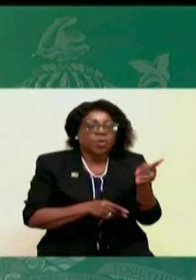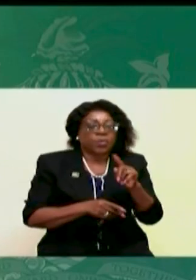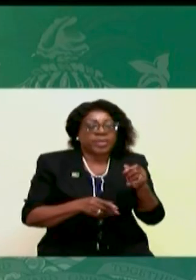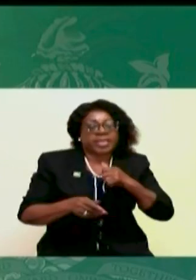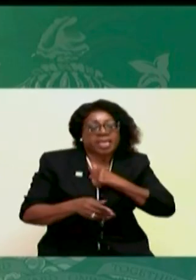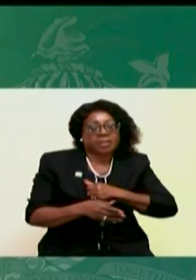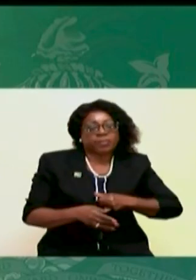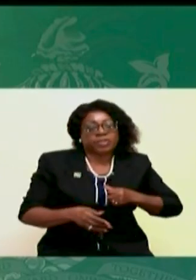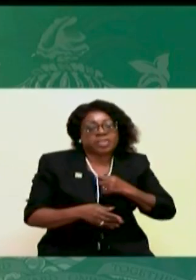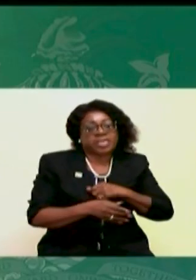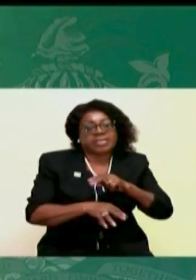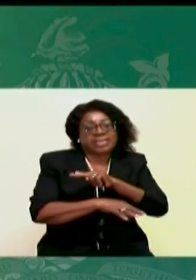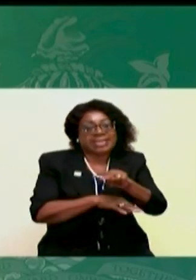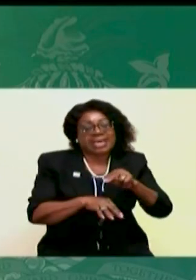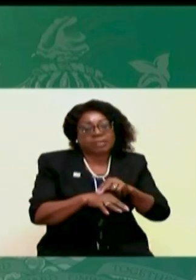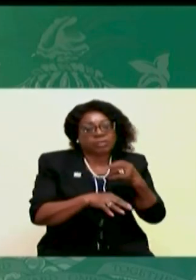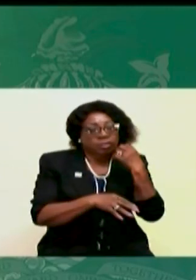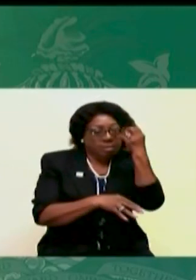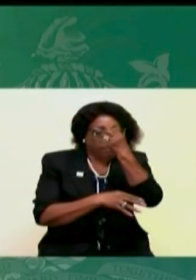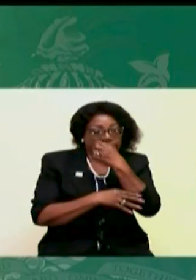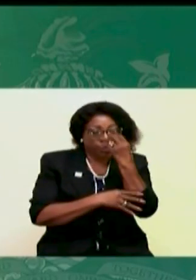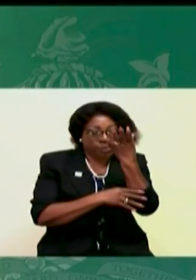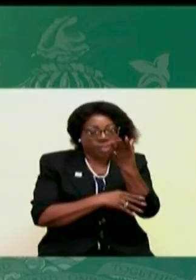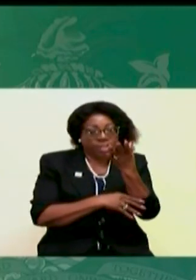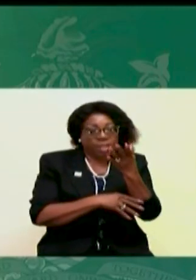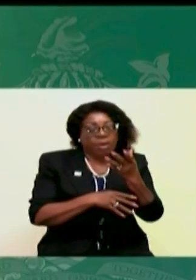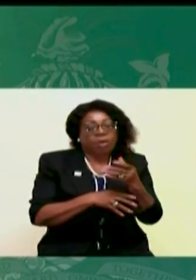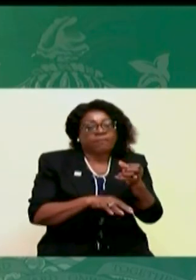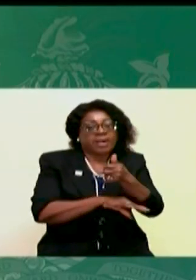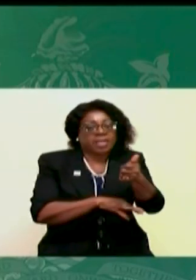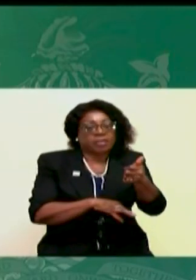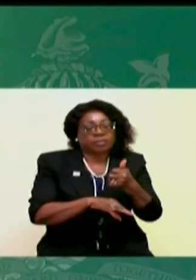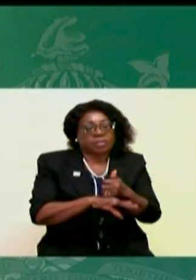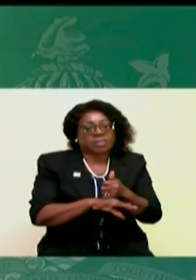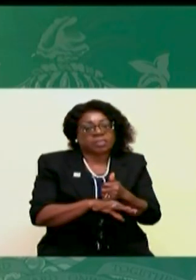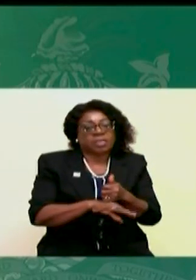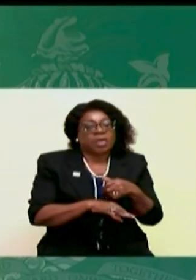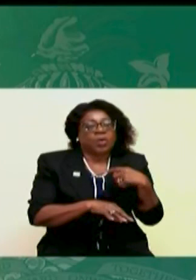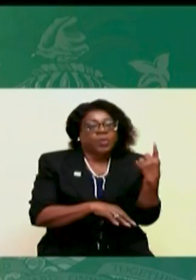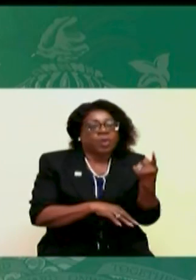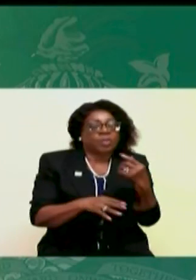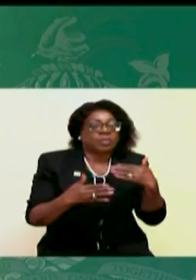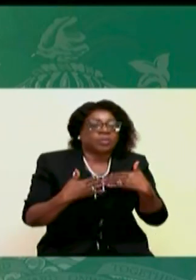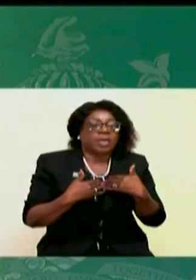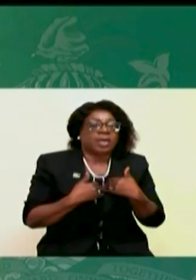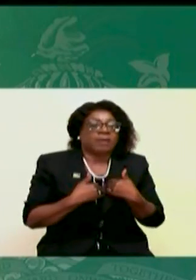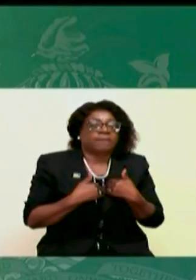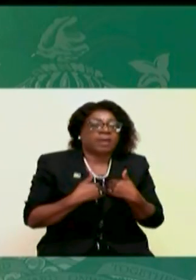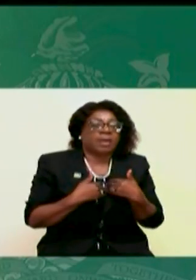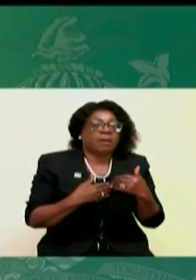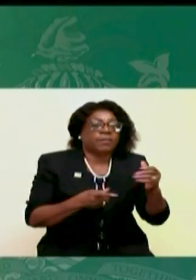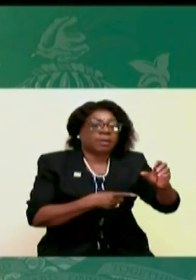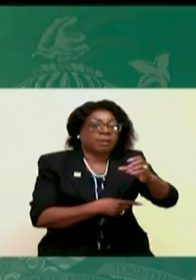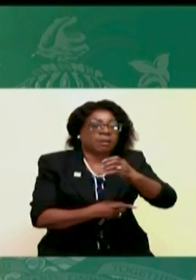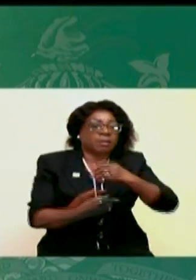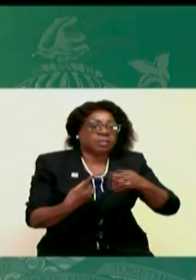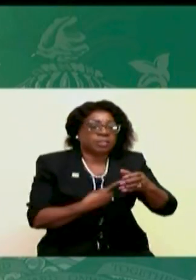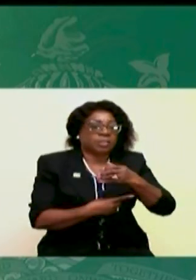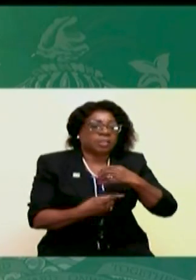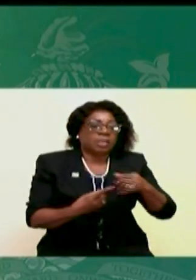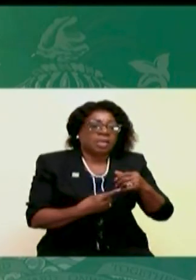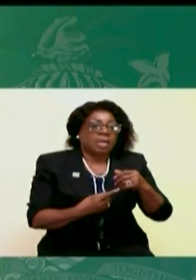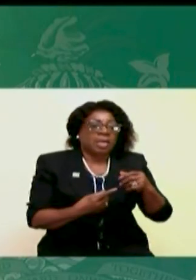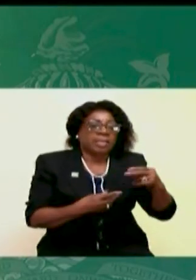appreciate the natural beauty of that great place called Andras. We also have our cultural and historical